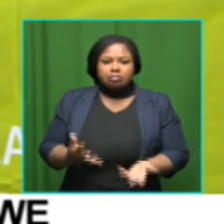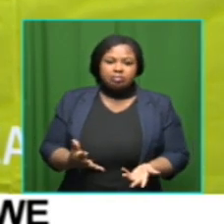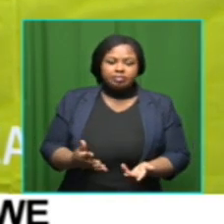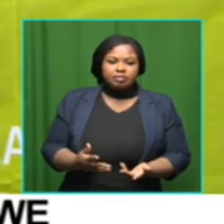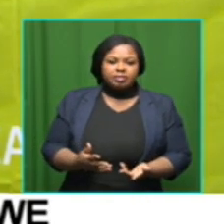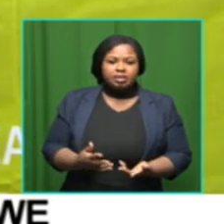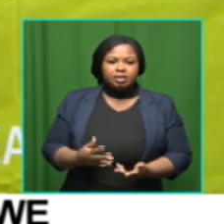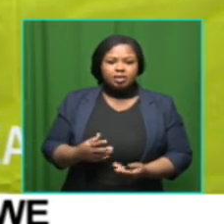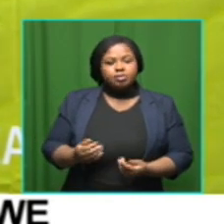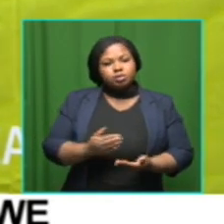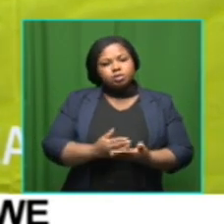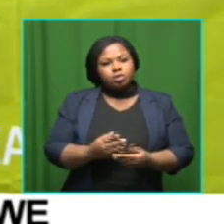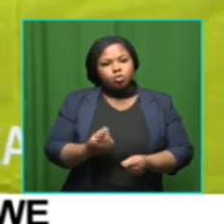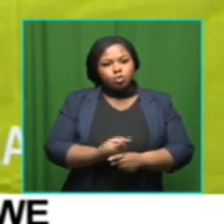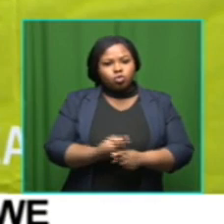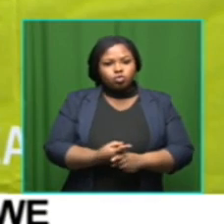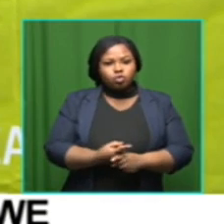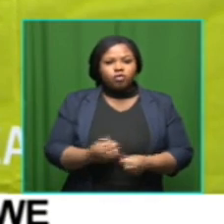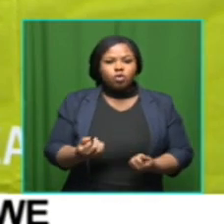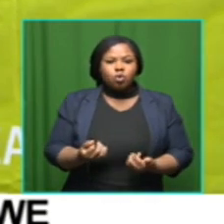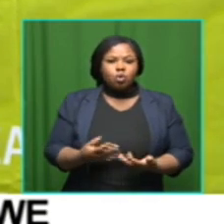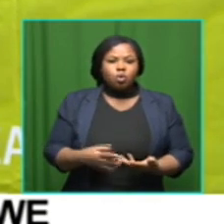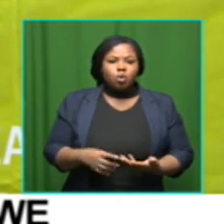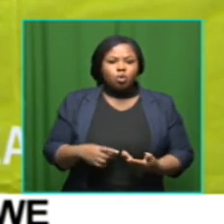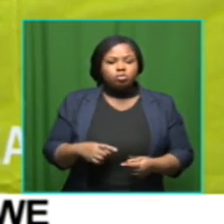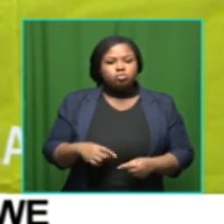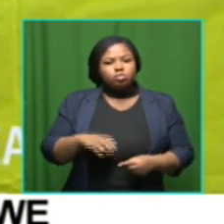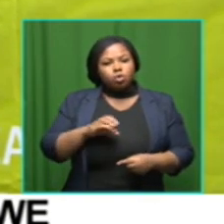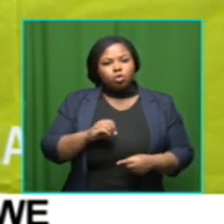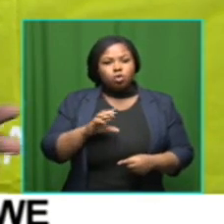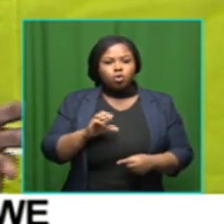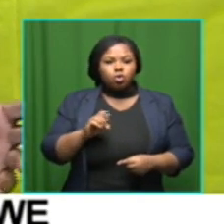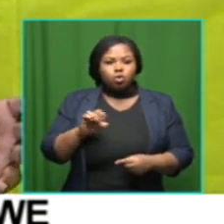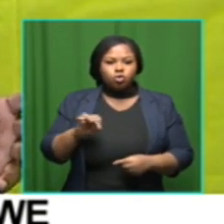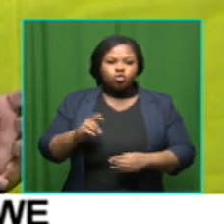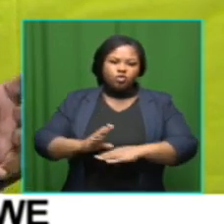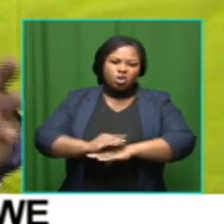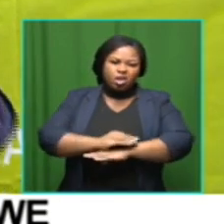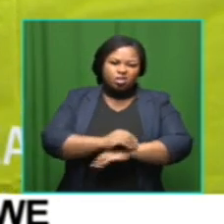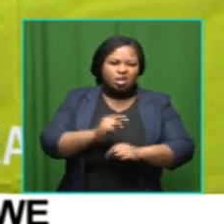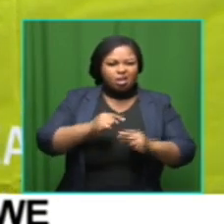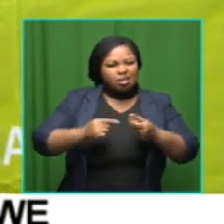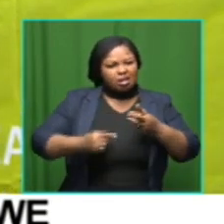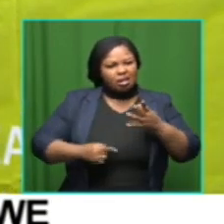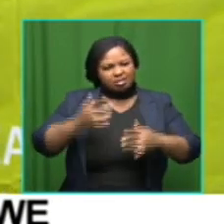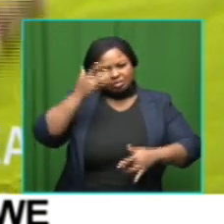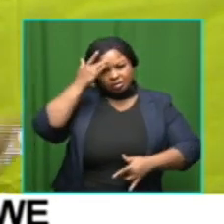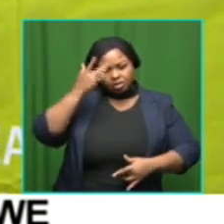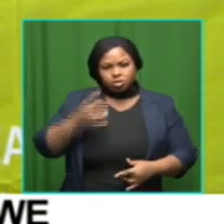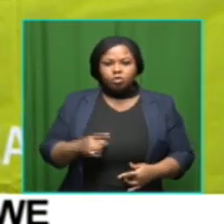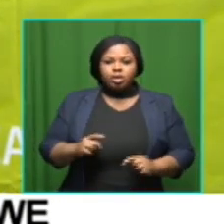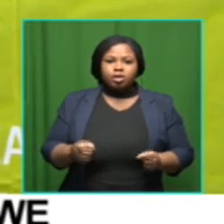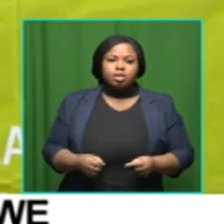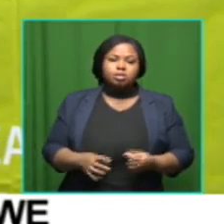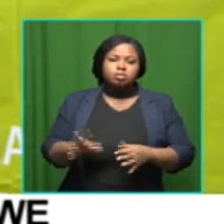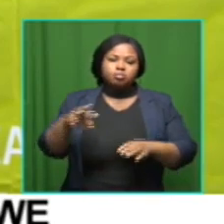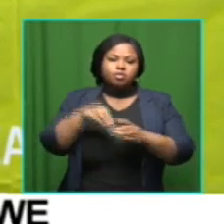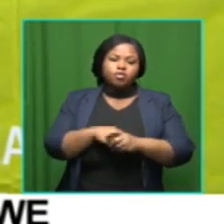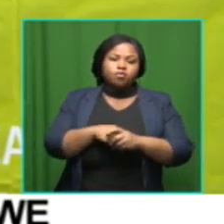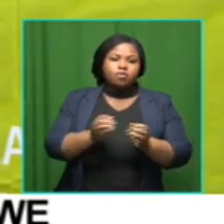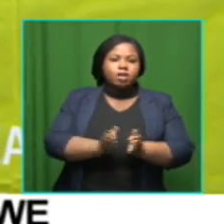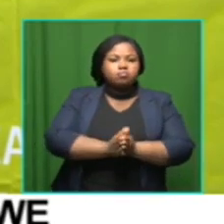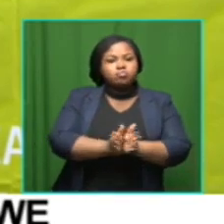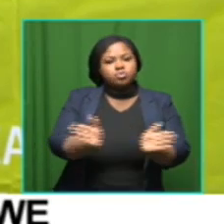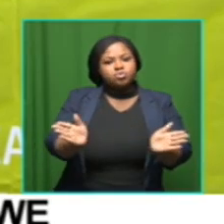for oncology. So these are just the part of the broad combination